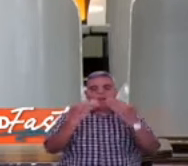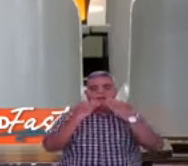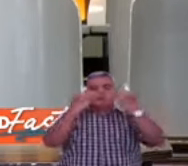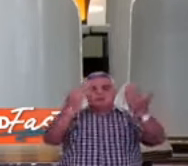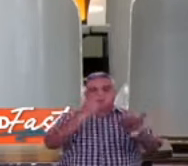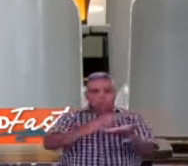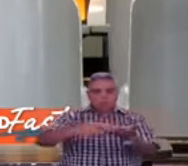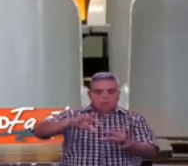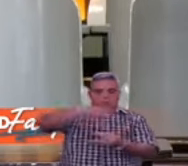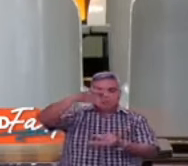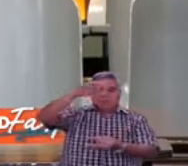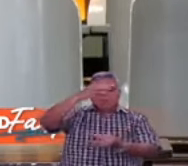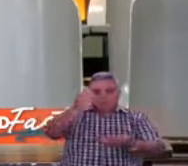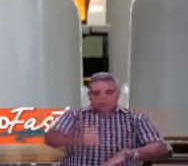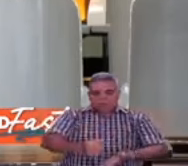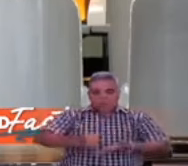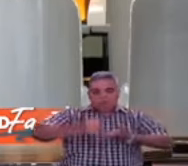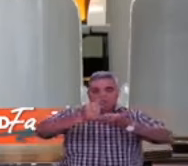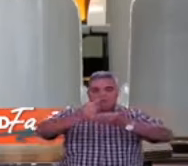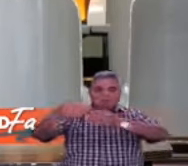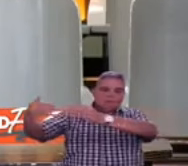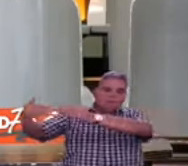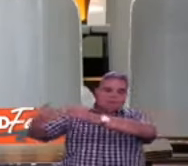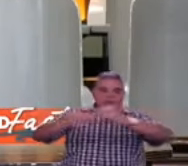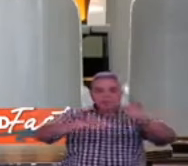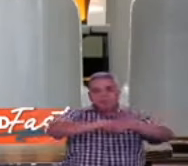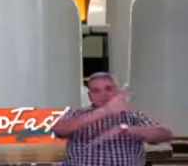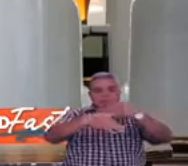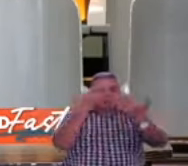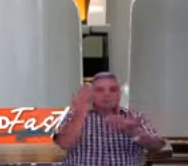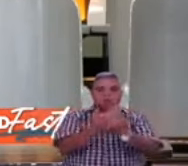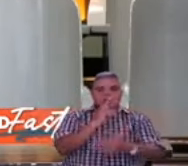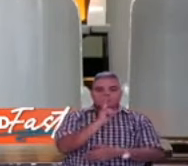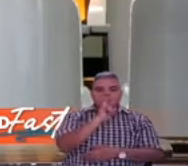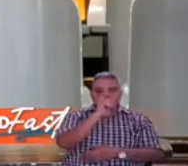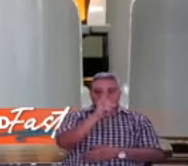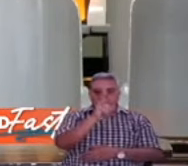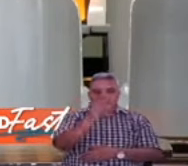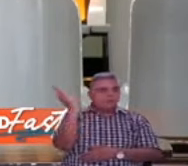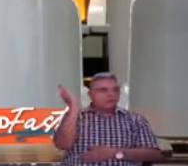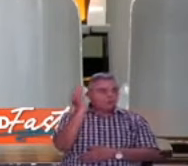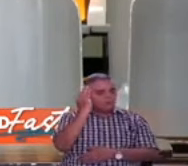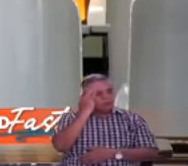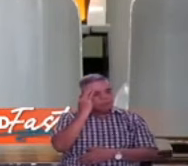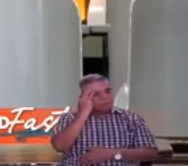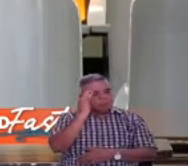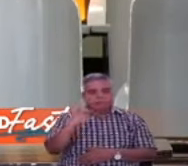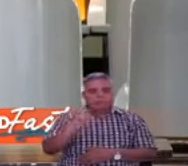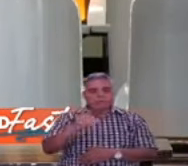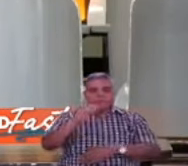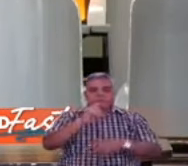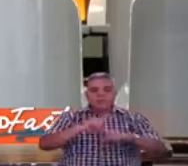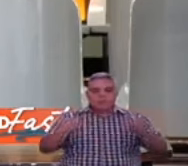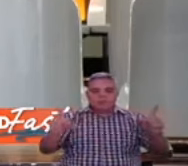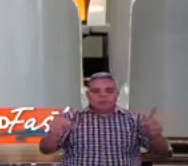Spirit of God that helps us and guides us into all truth, so we will know what is